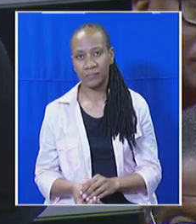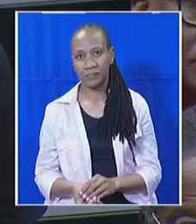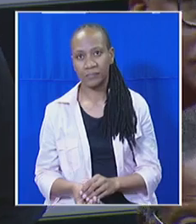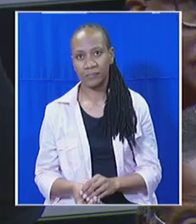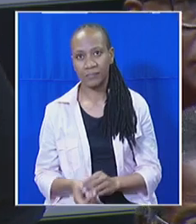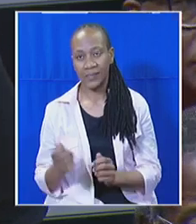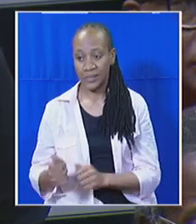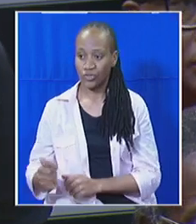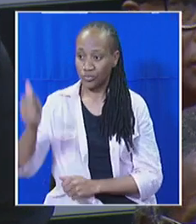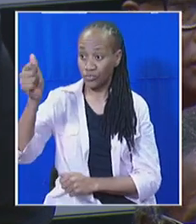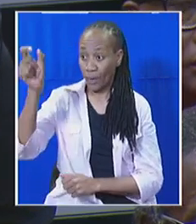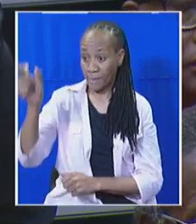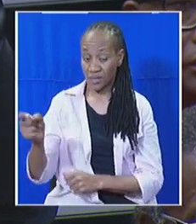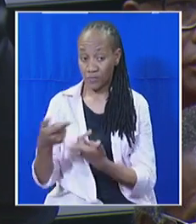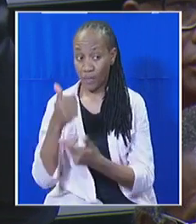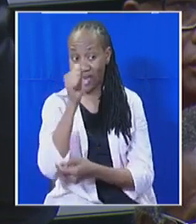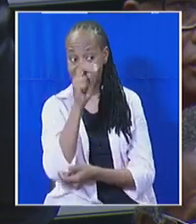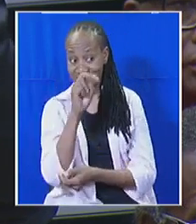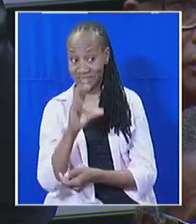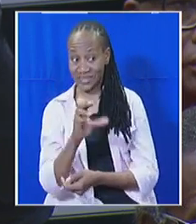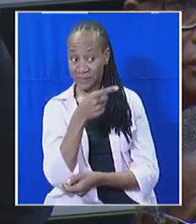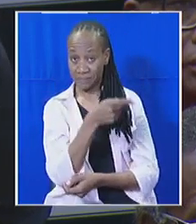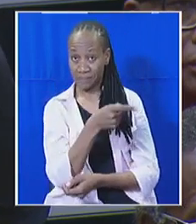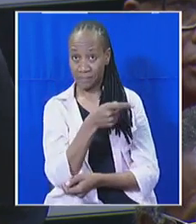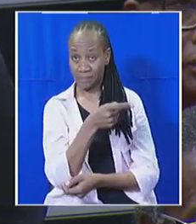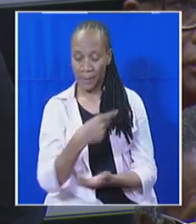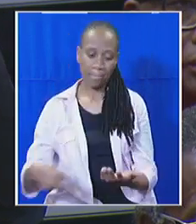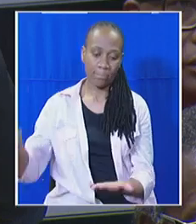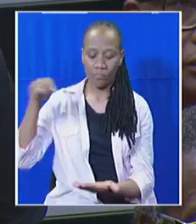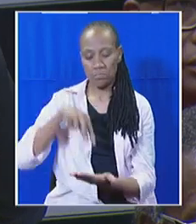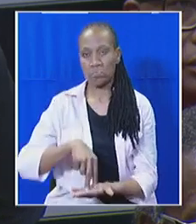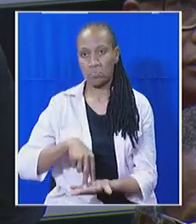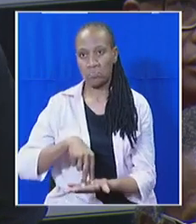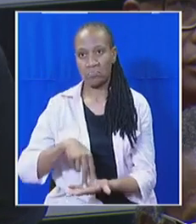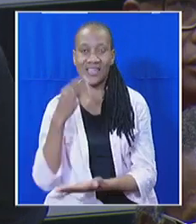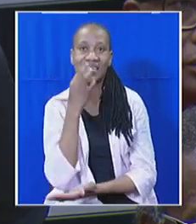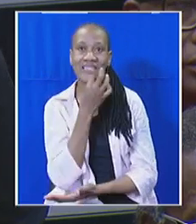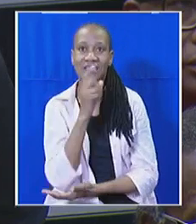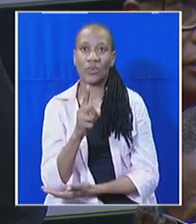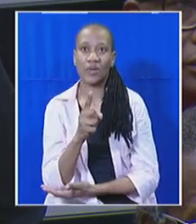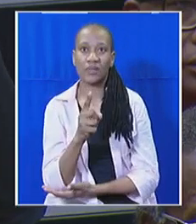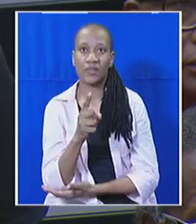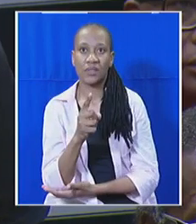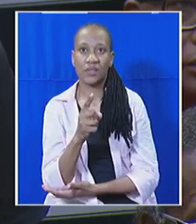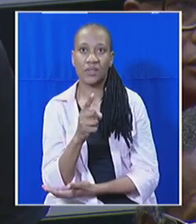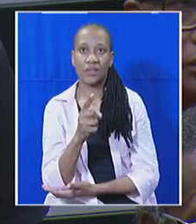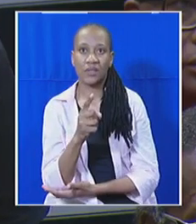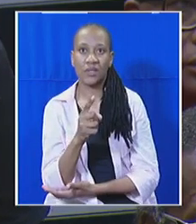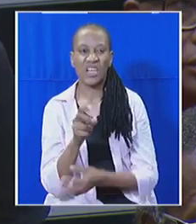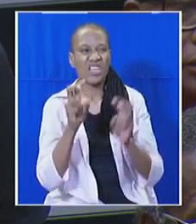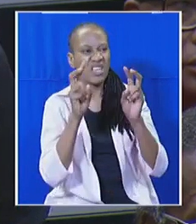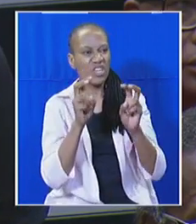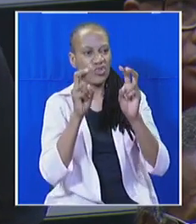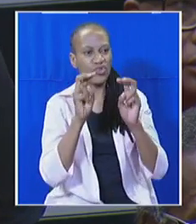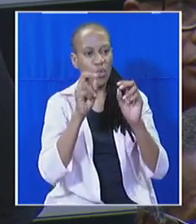Chief Whip of the ANC stood up to say that a member must be referred to an ethics committee